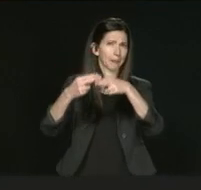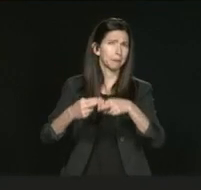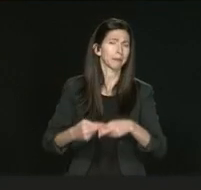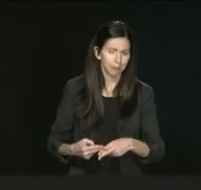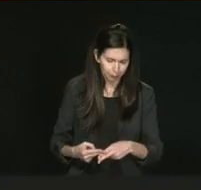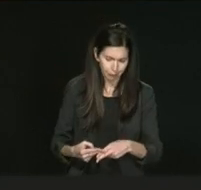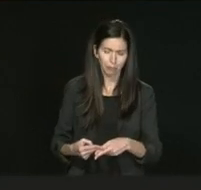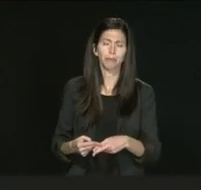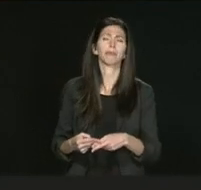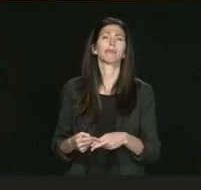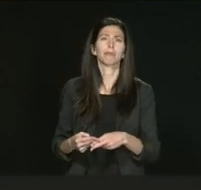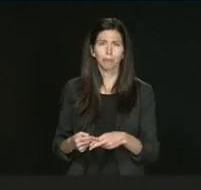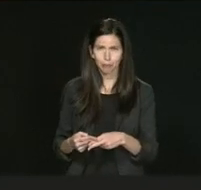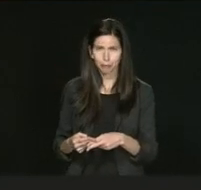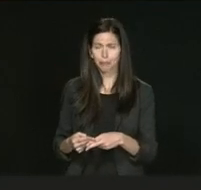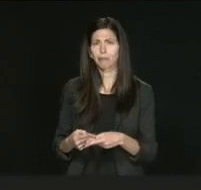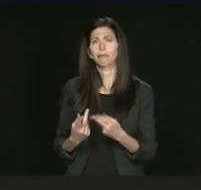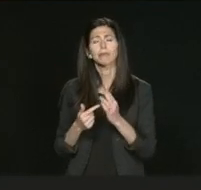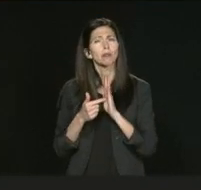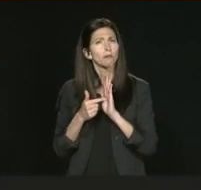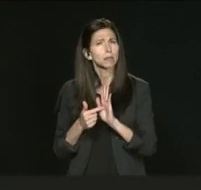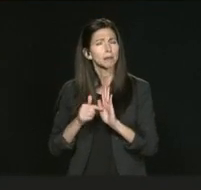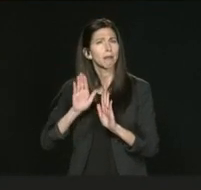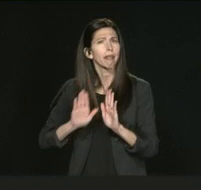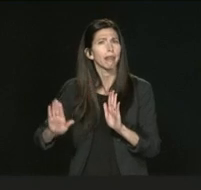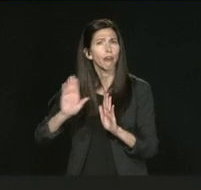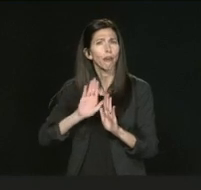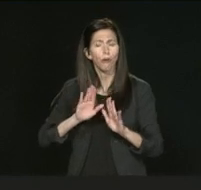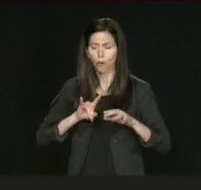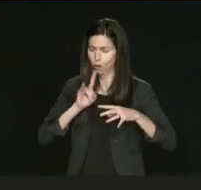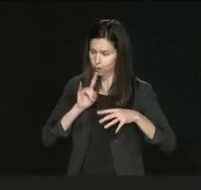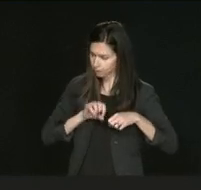in their grief and profound